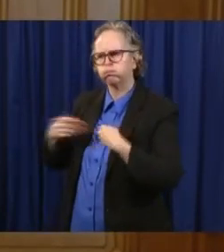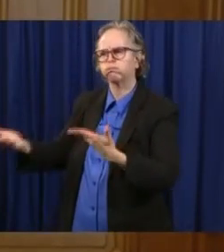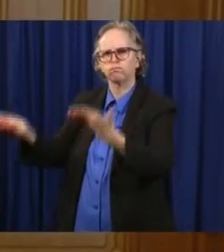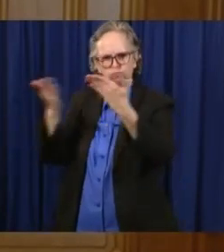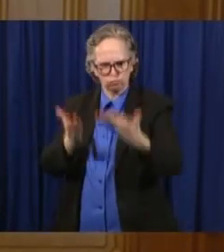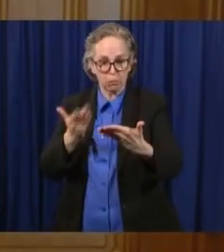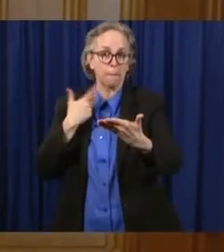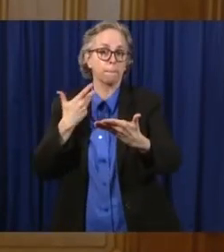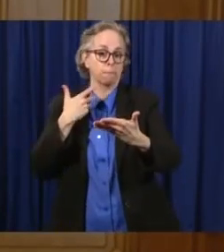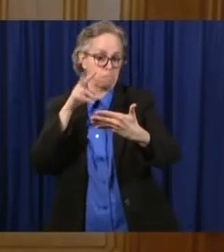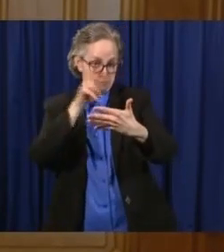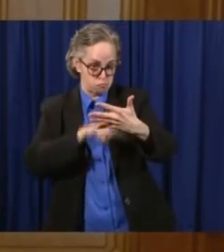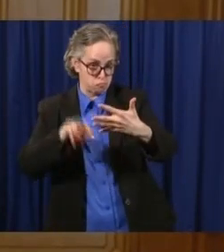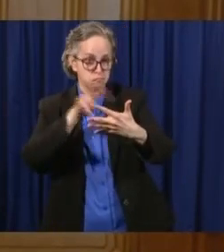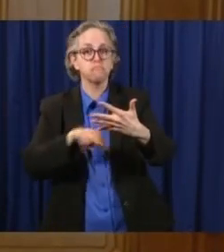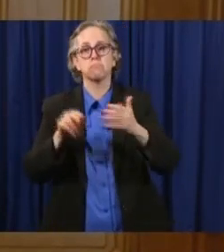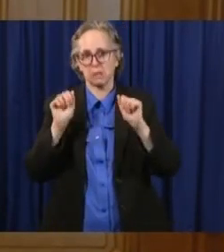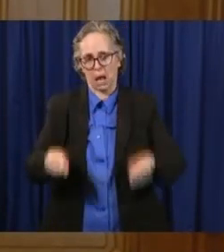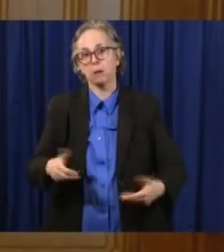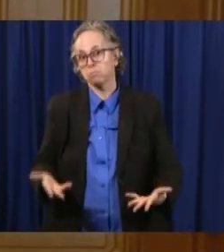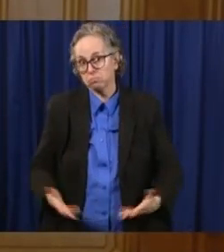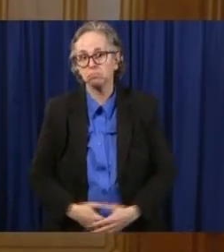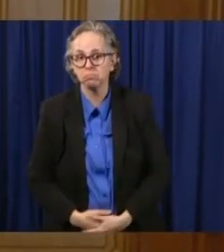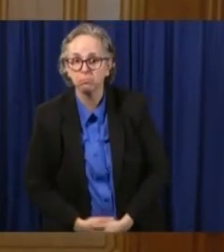set. Thank you.